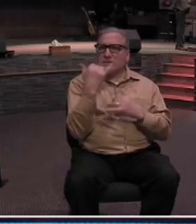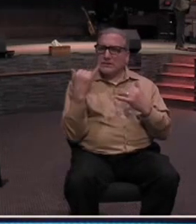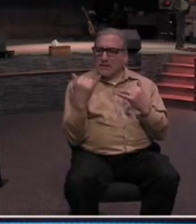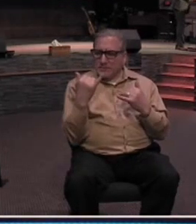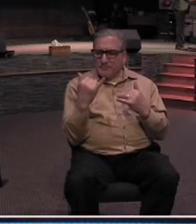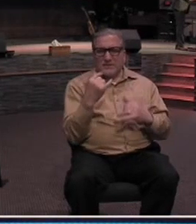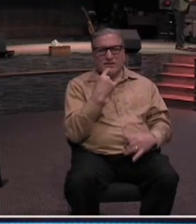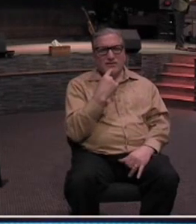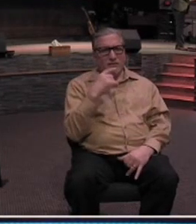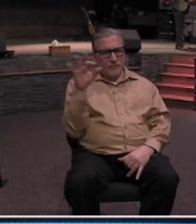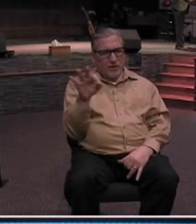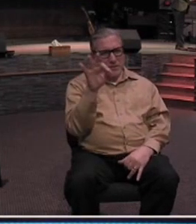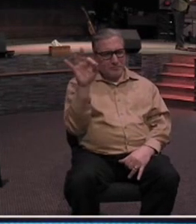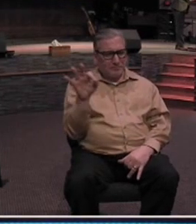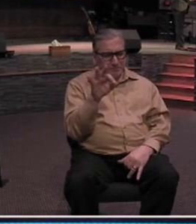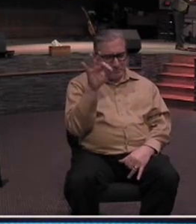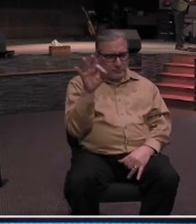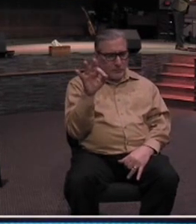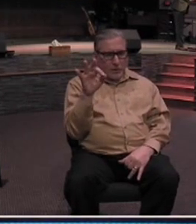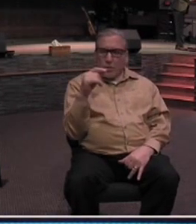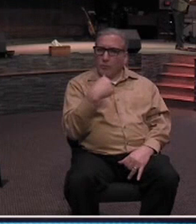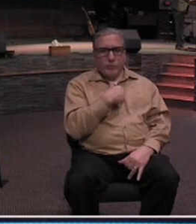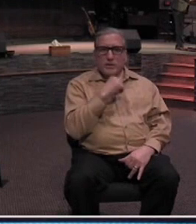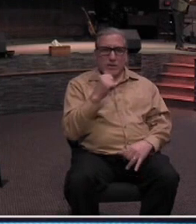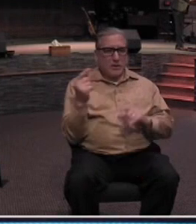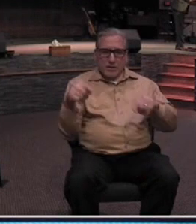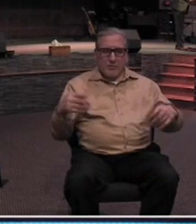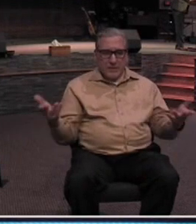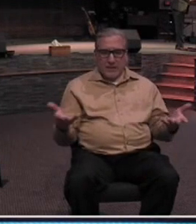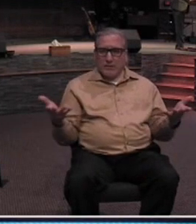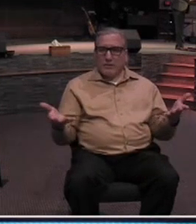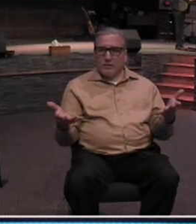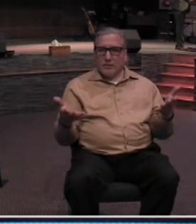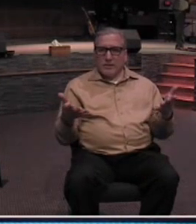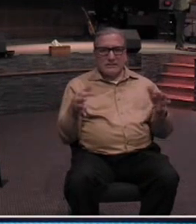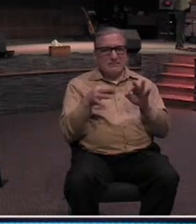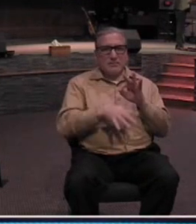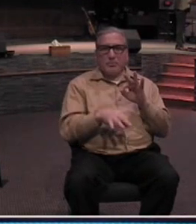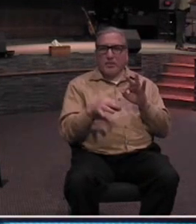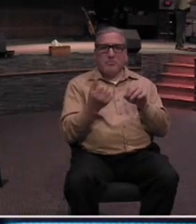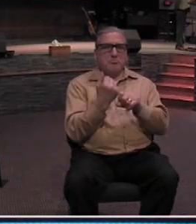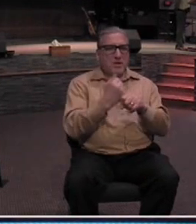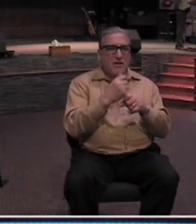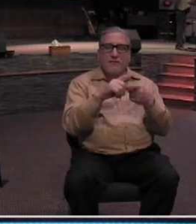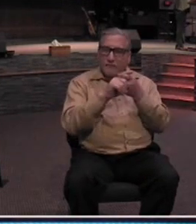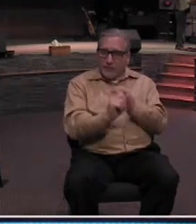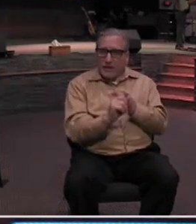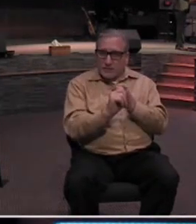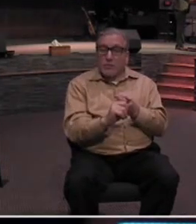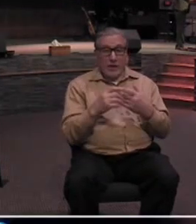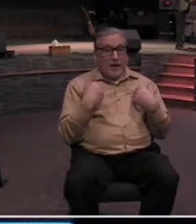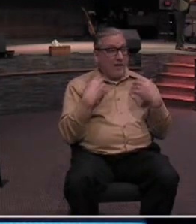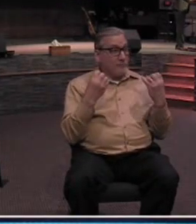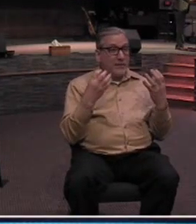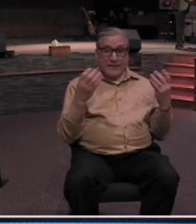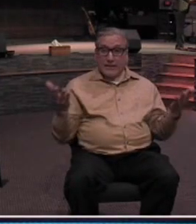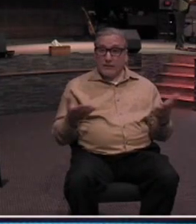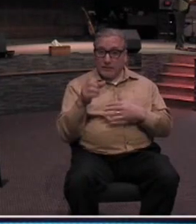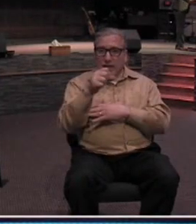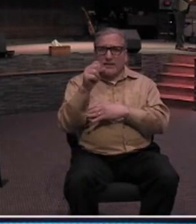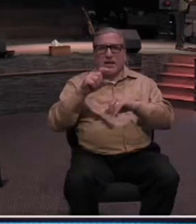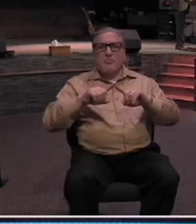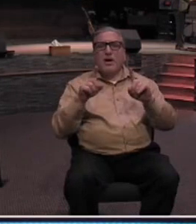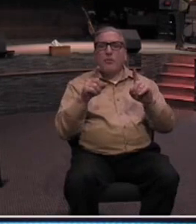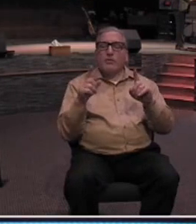I mentioned Friday, we have not come just to make friends, even though we have so many friends here. But we